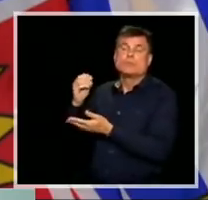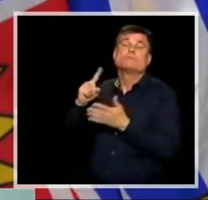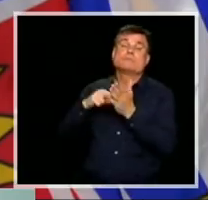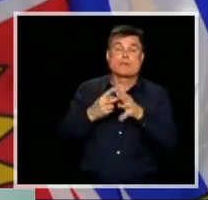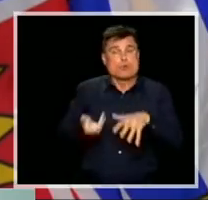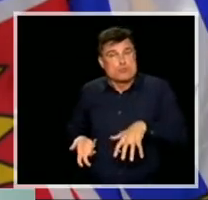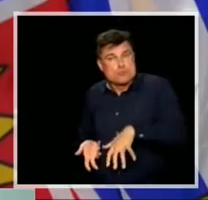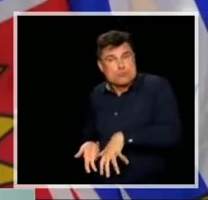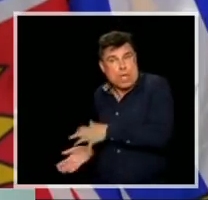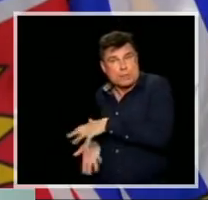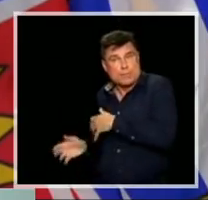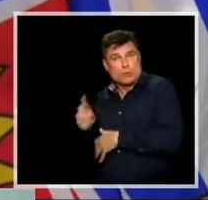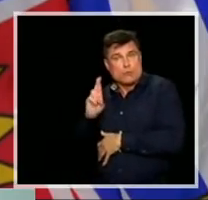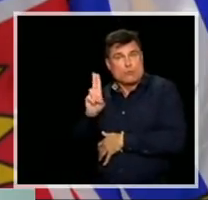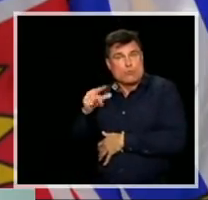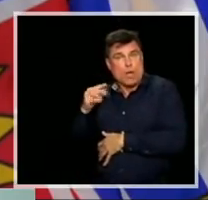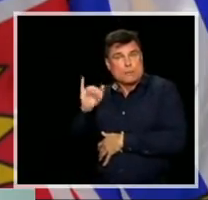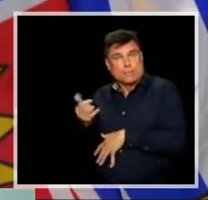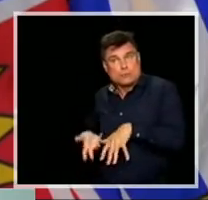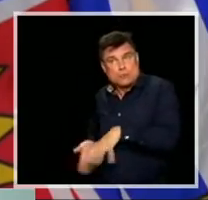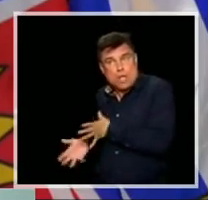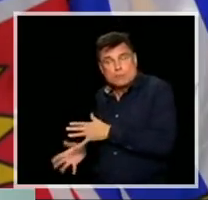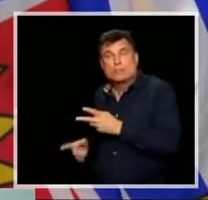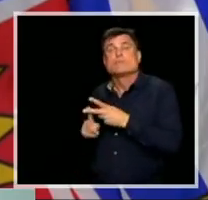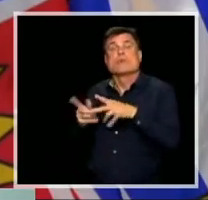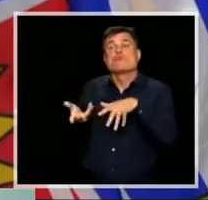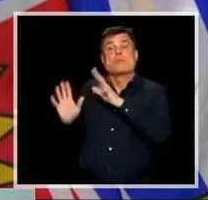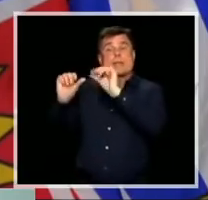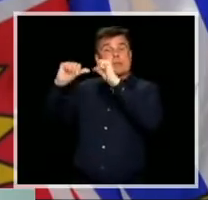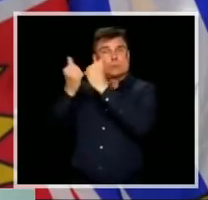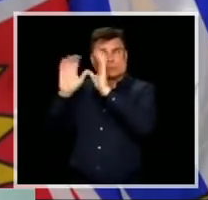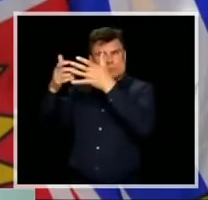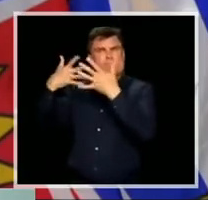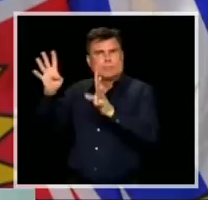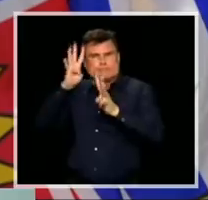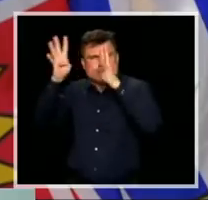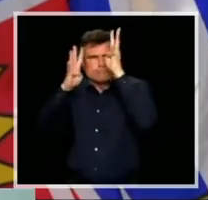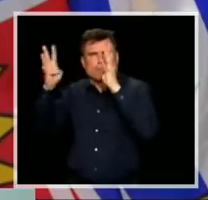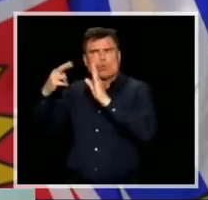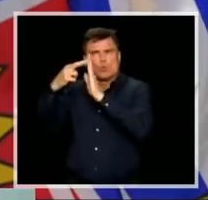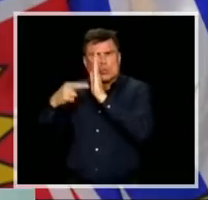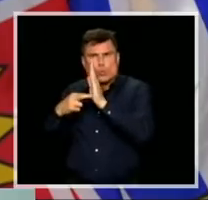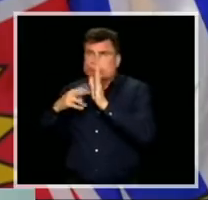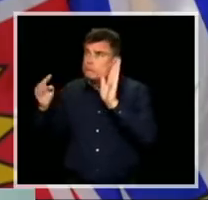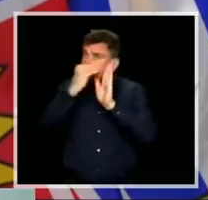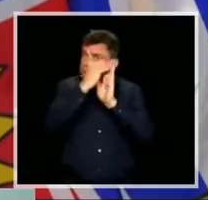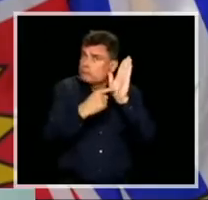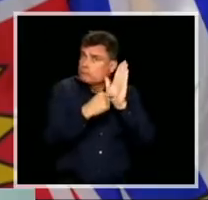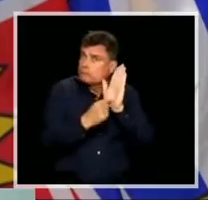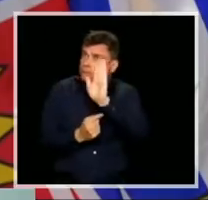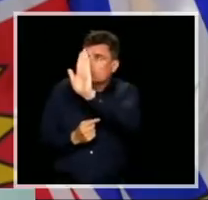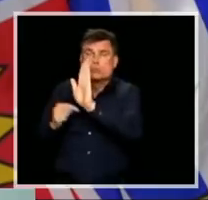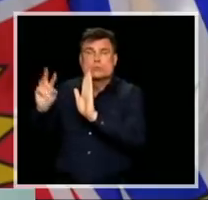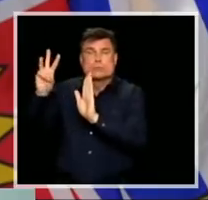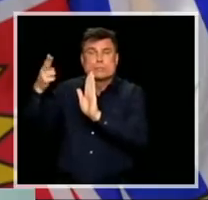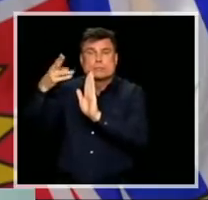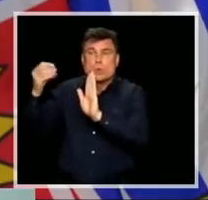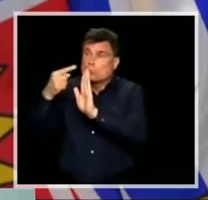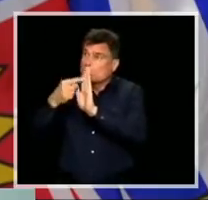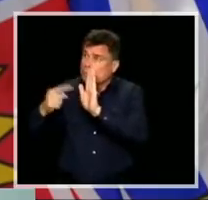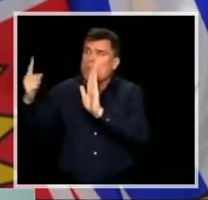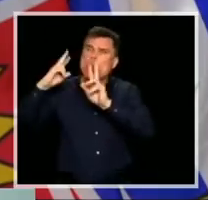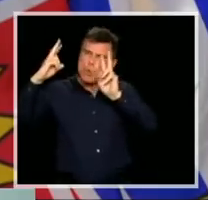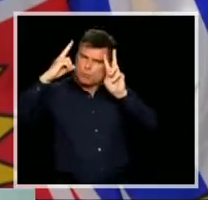see that as being an activity that could be done safely with distancing and, families going in your